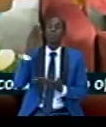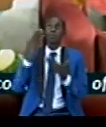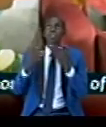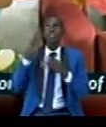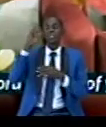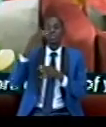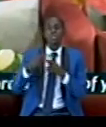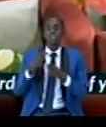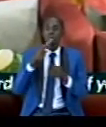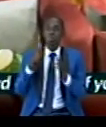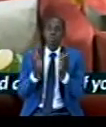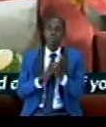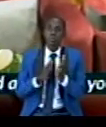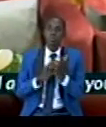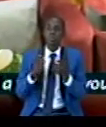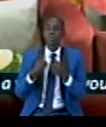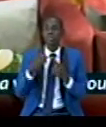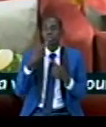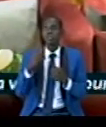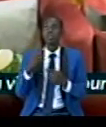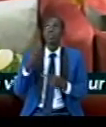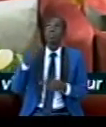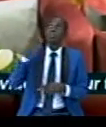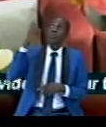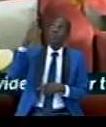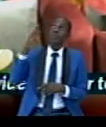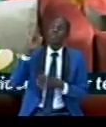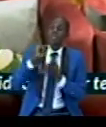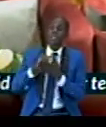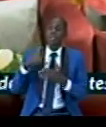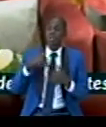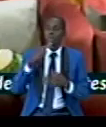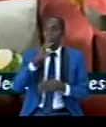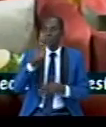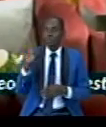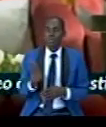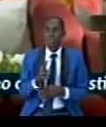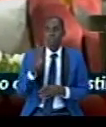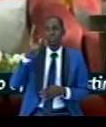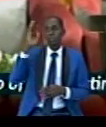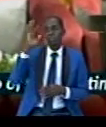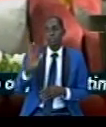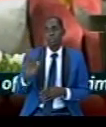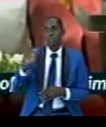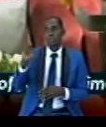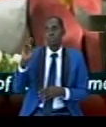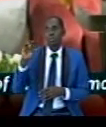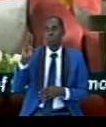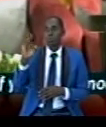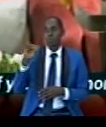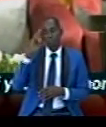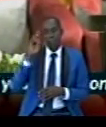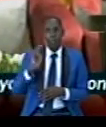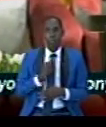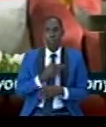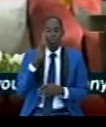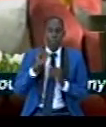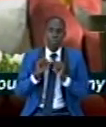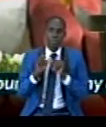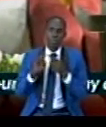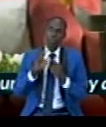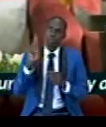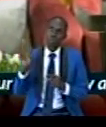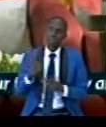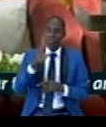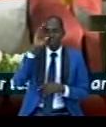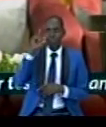praised. And I want to say, God, him that has been using Pastor W.F. Kumuyi for us, that he will continue to use him. I pray for